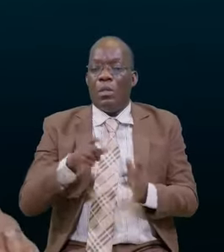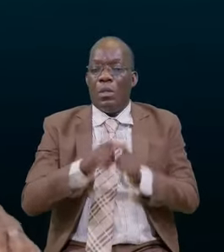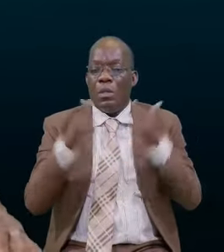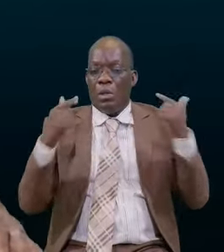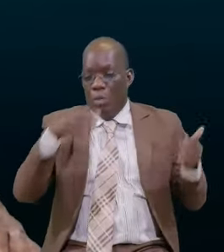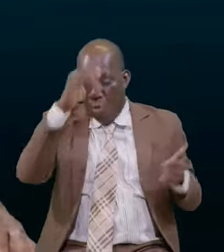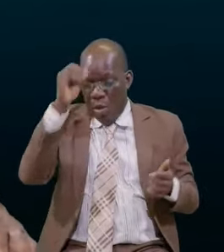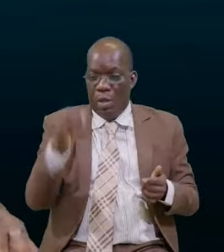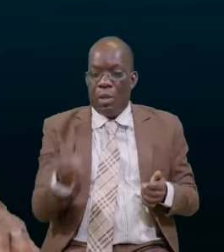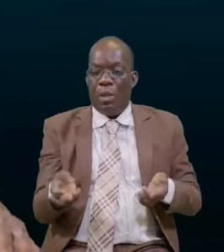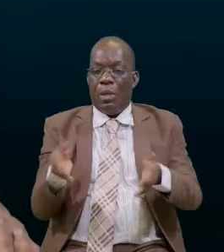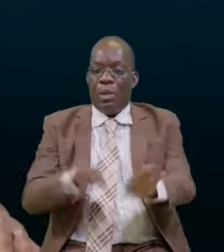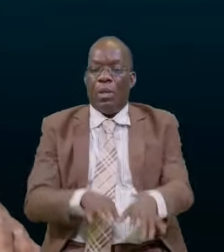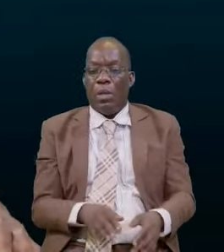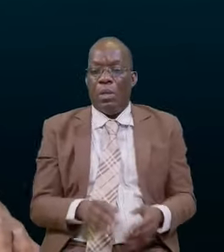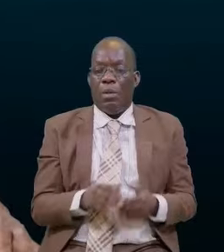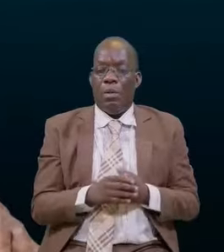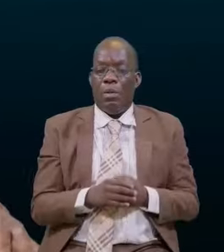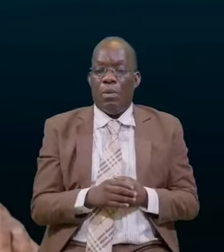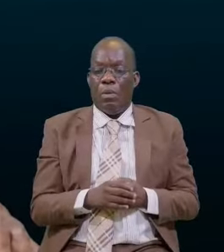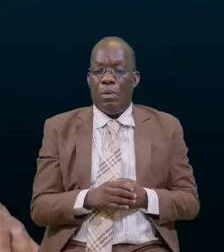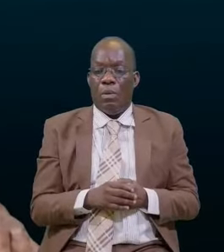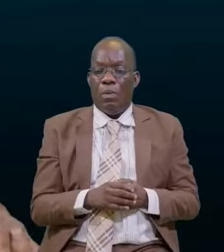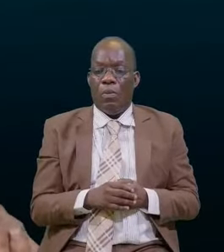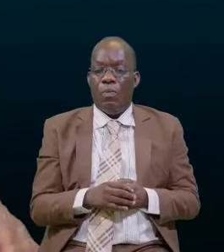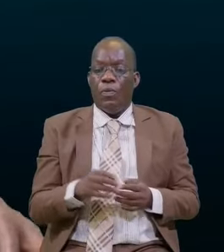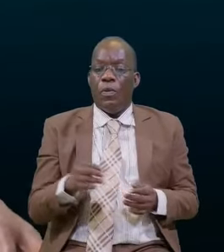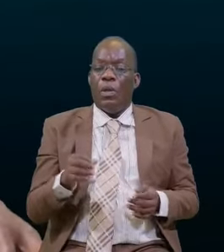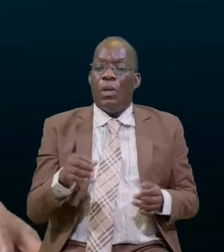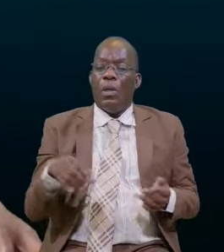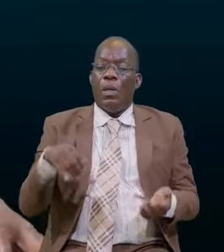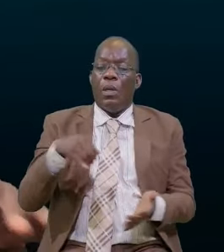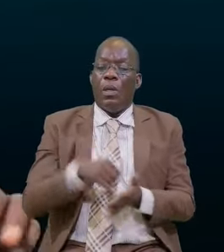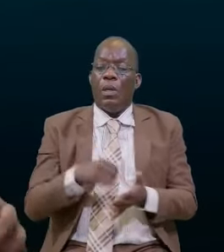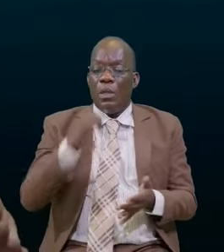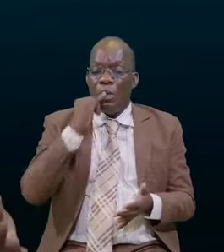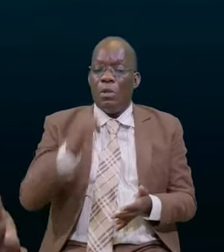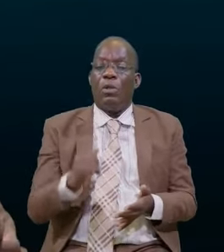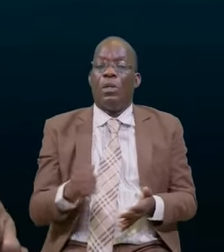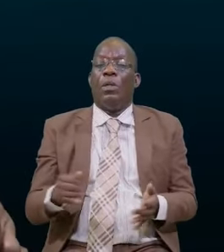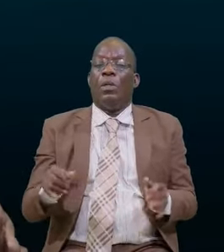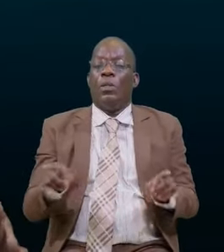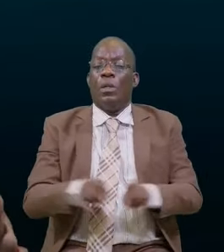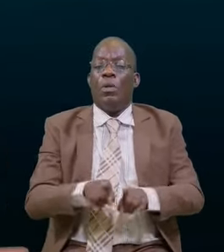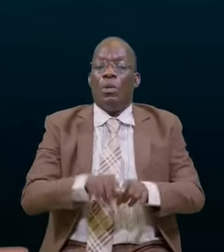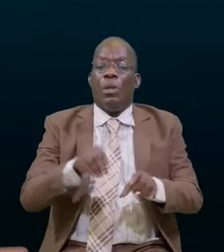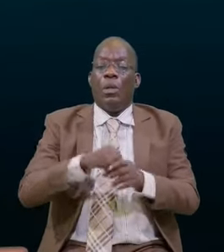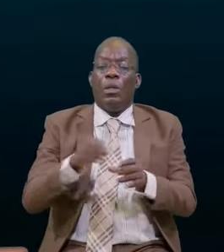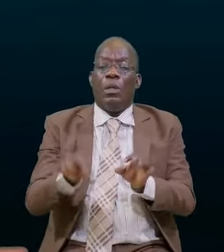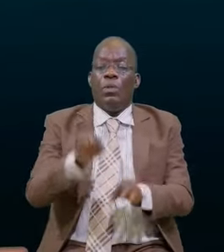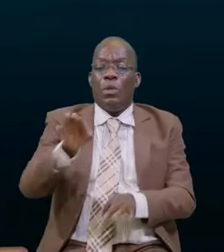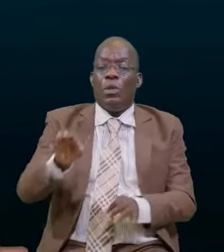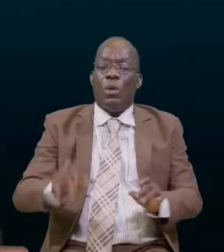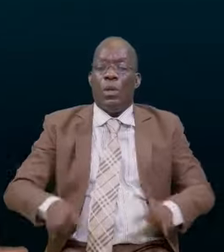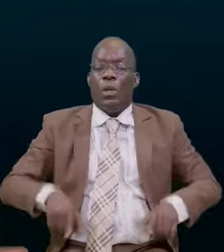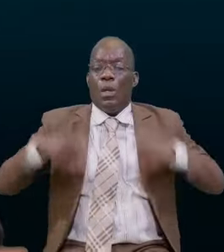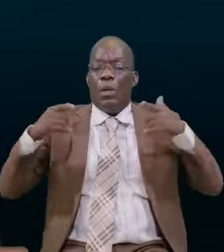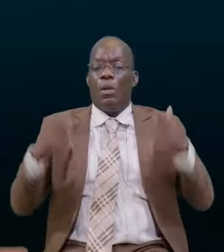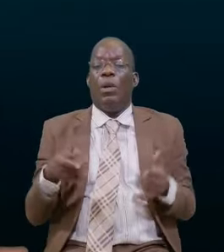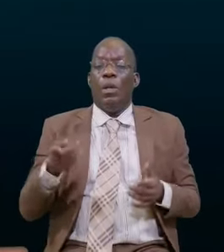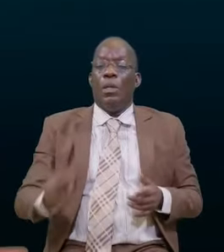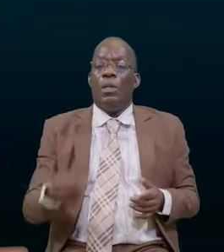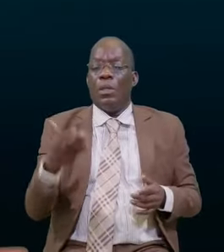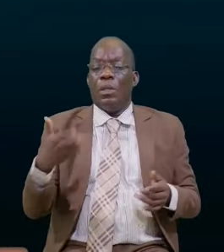the the great and so it is in the spiritual life the things that destroy vital spiritual